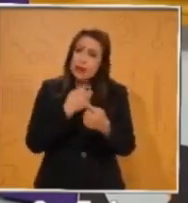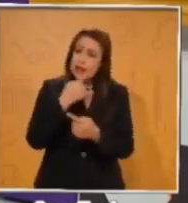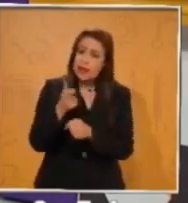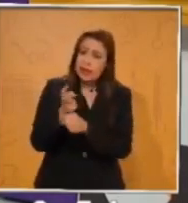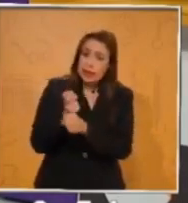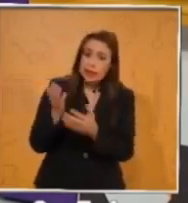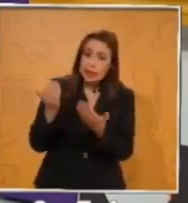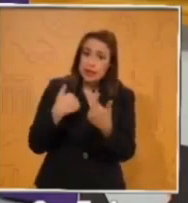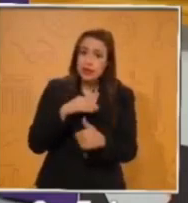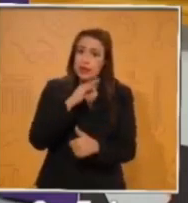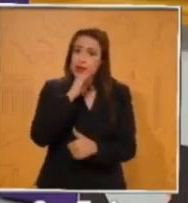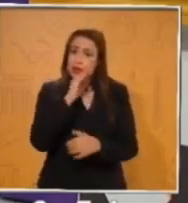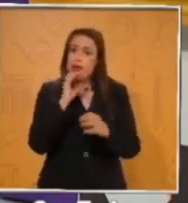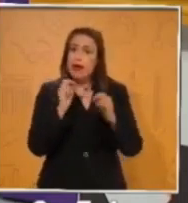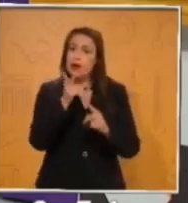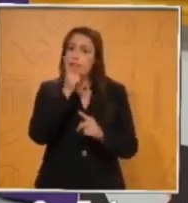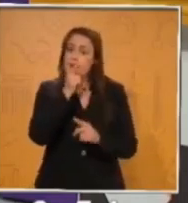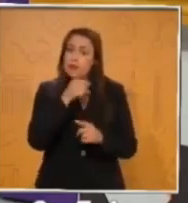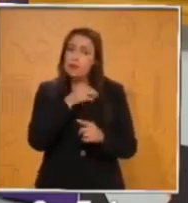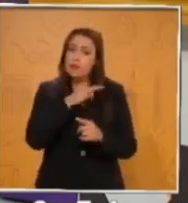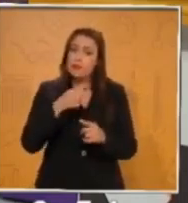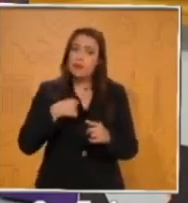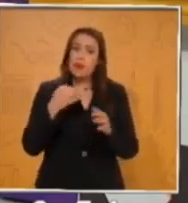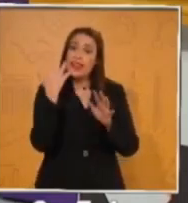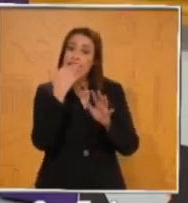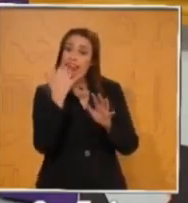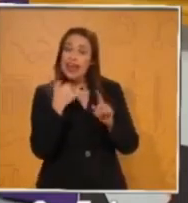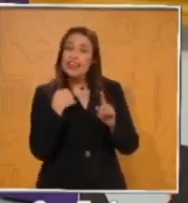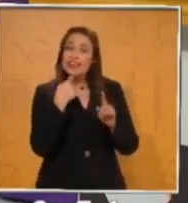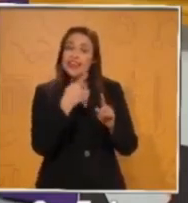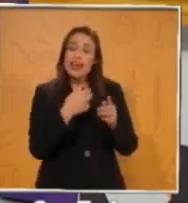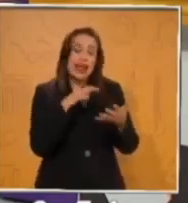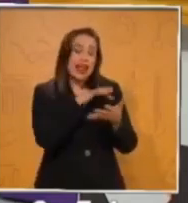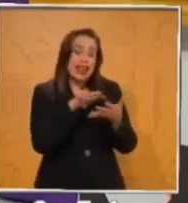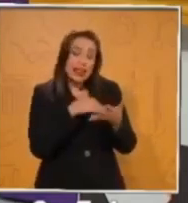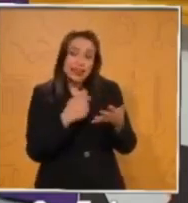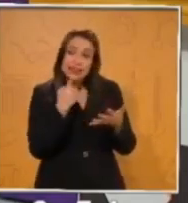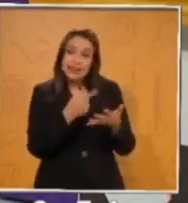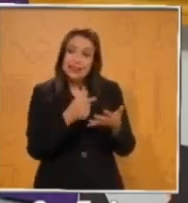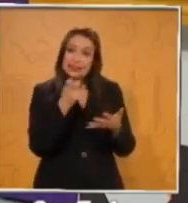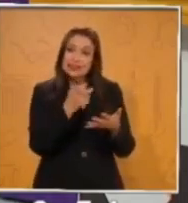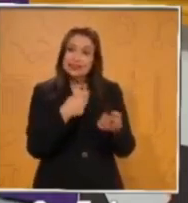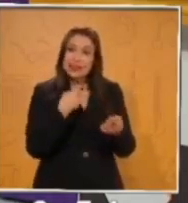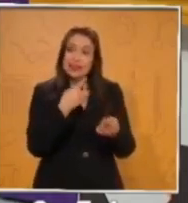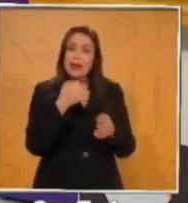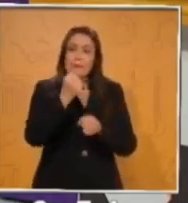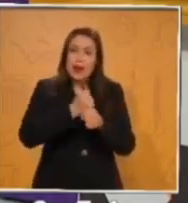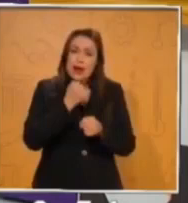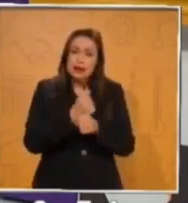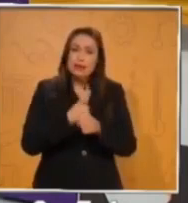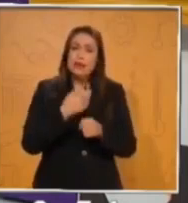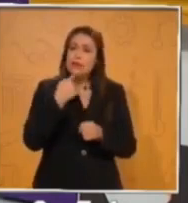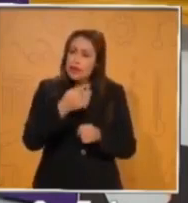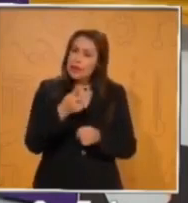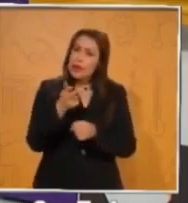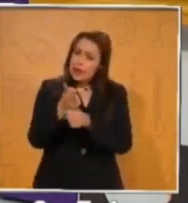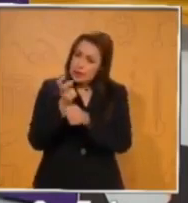are Alice because you are a girl and you want to convince your father, to